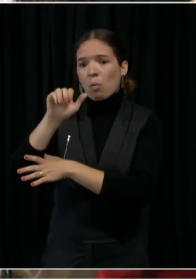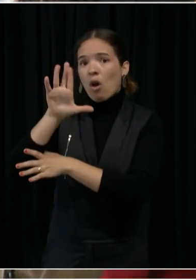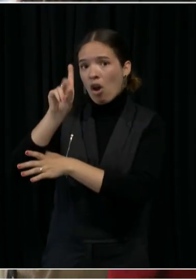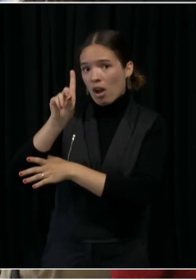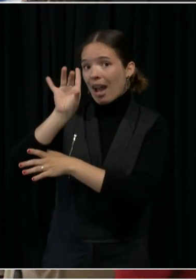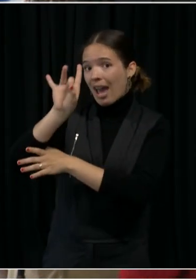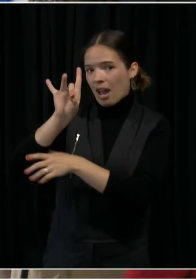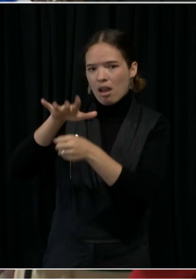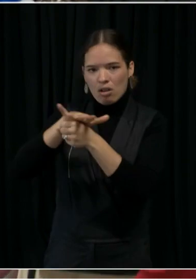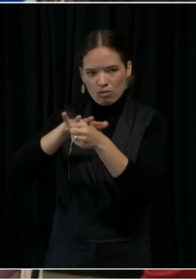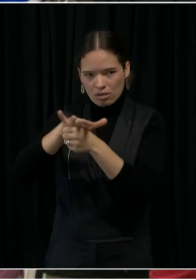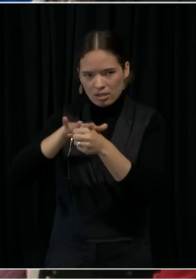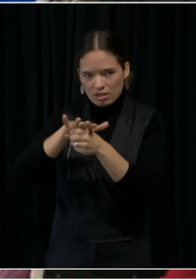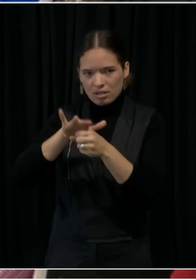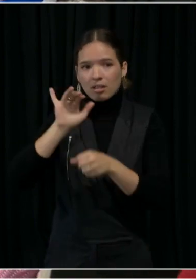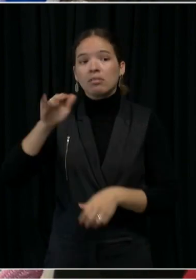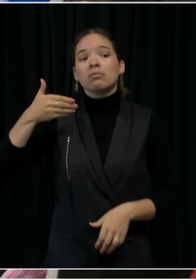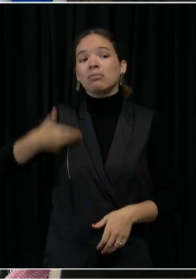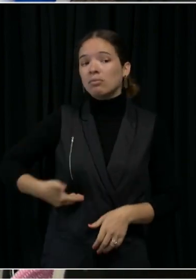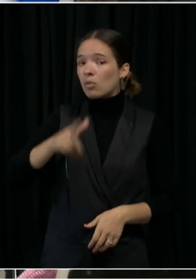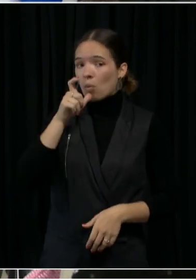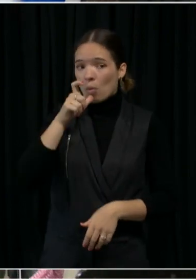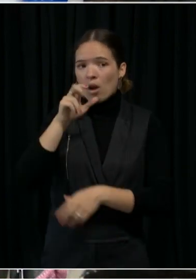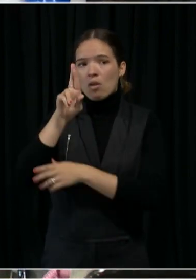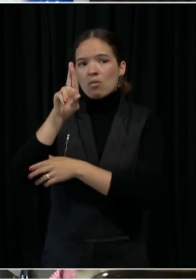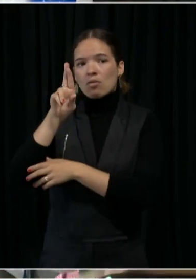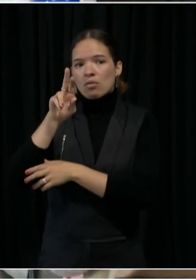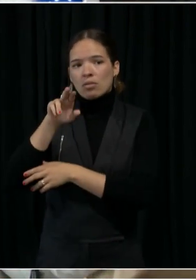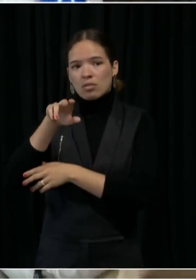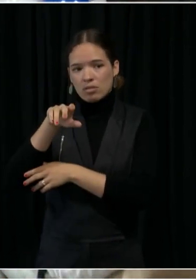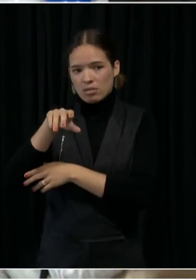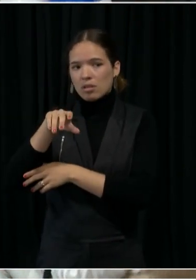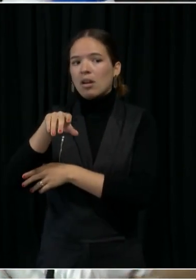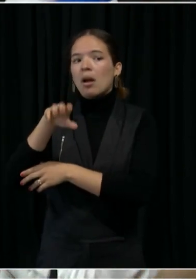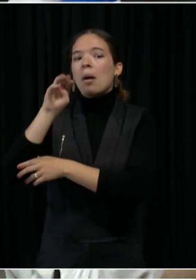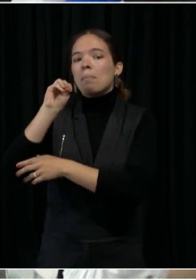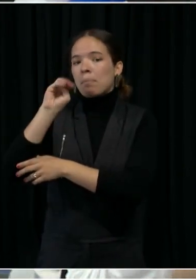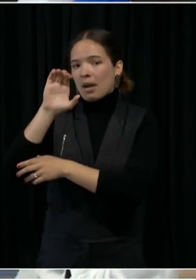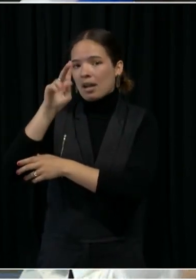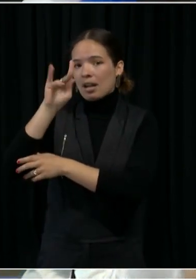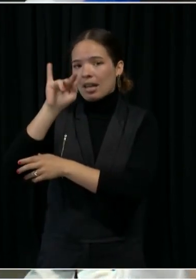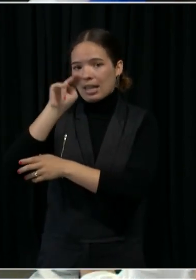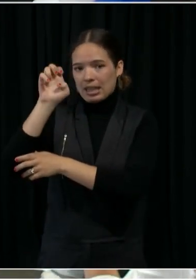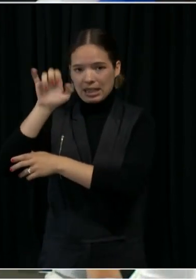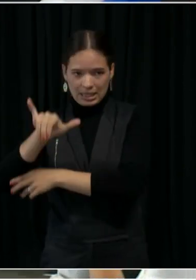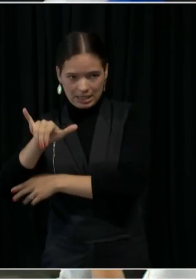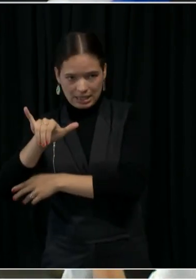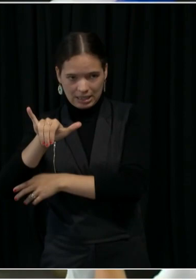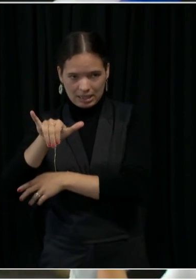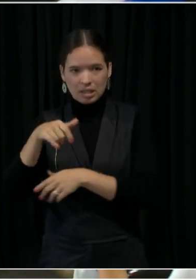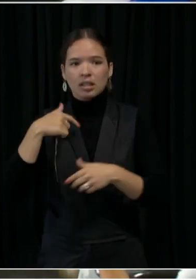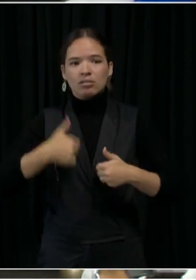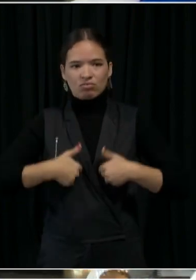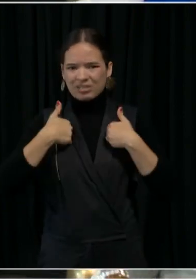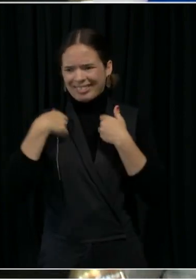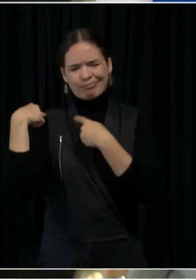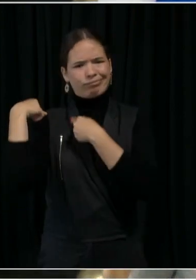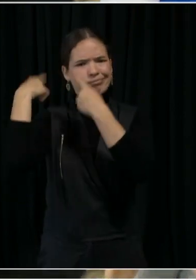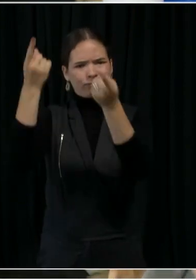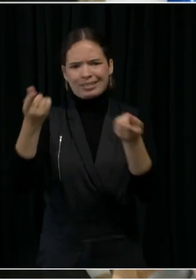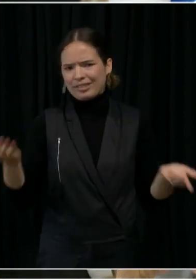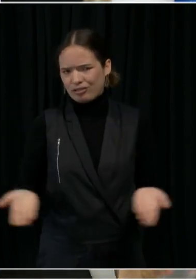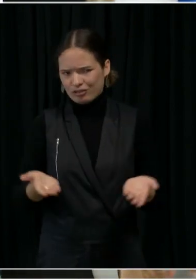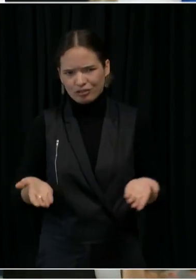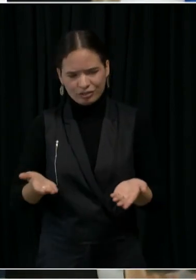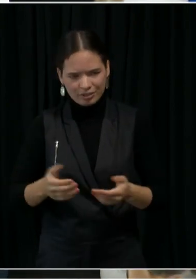I'm Robin McKinney, a long-term Ward 8 resident of the District of Columbia,